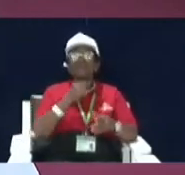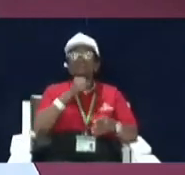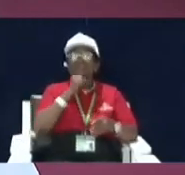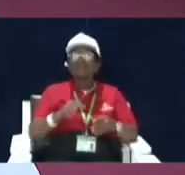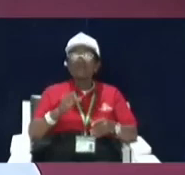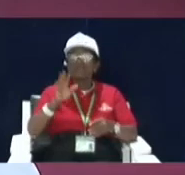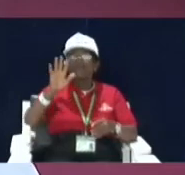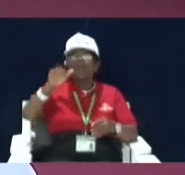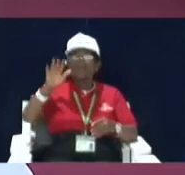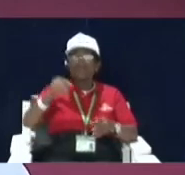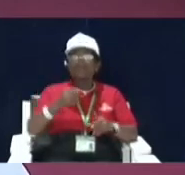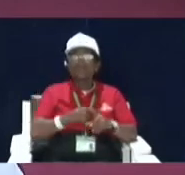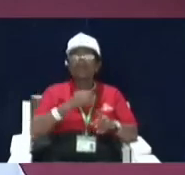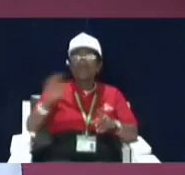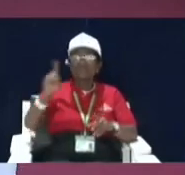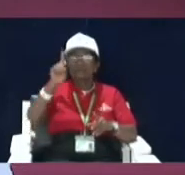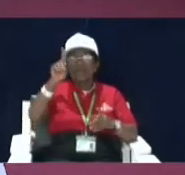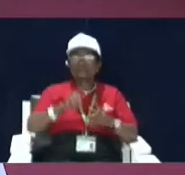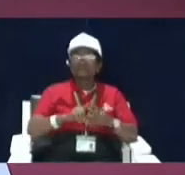to